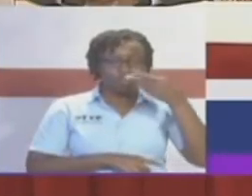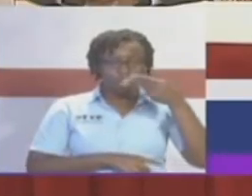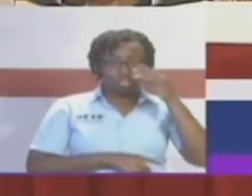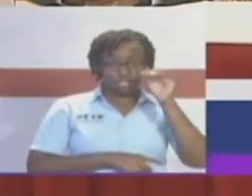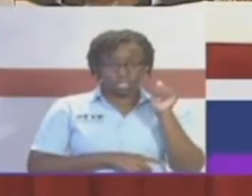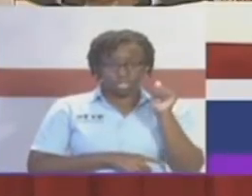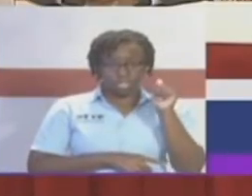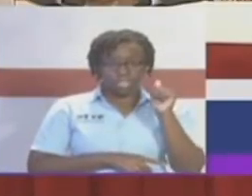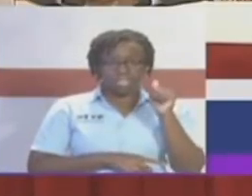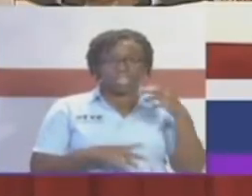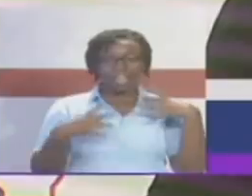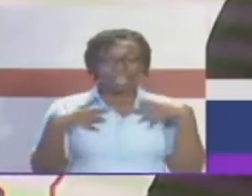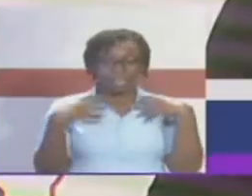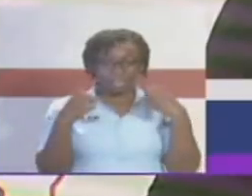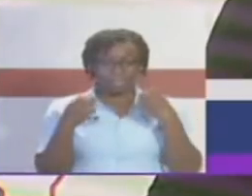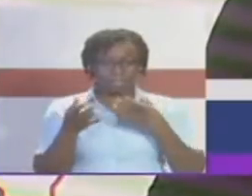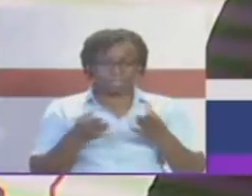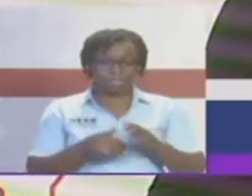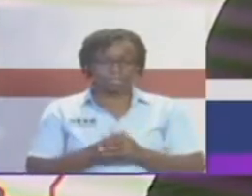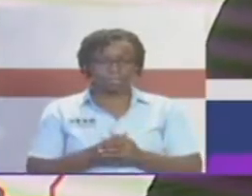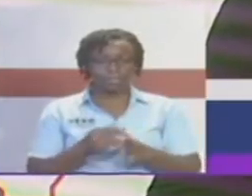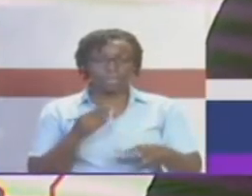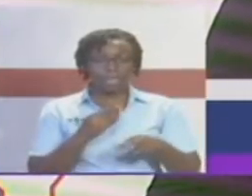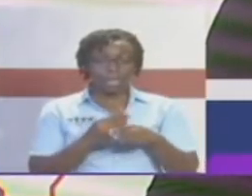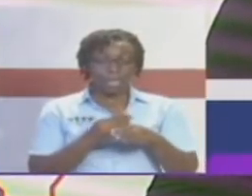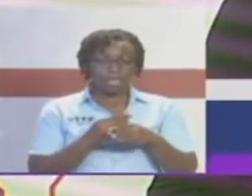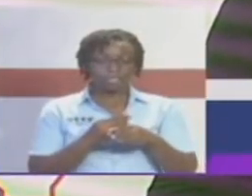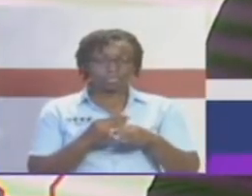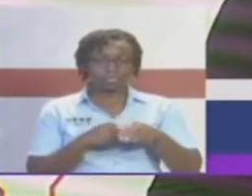Healthcare System, and Dr. Peggy Ann Registrar